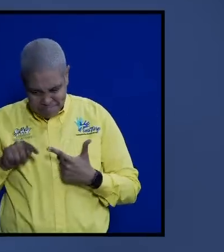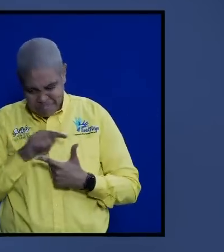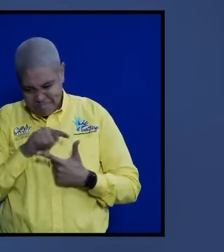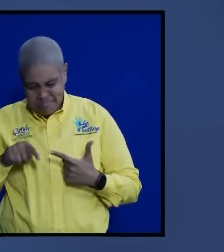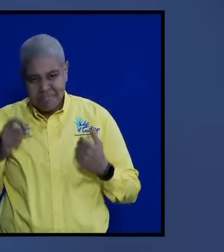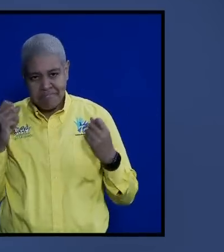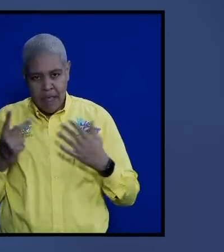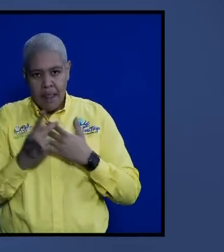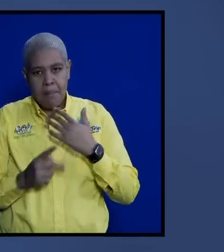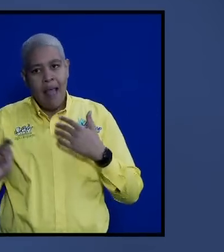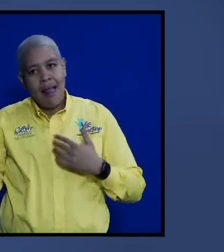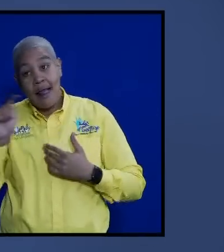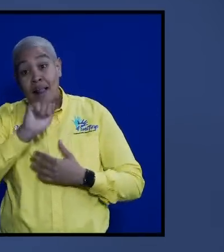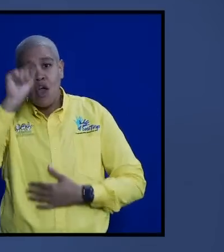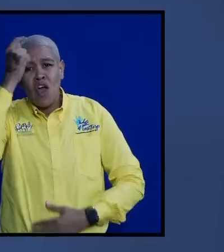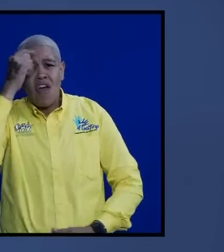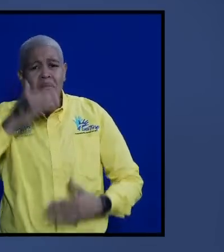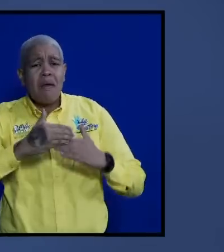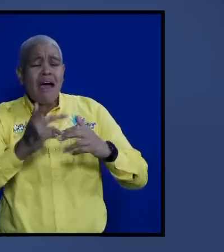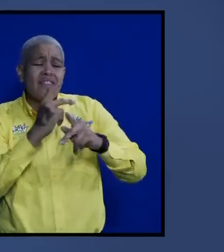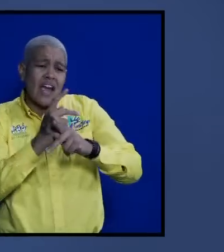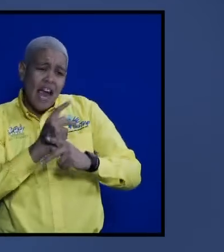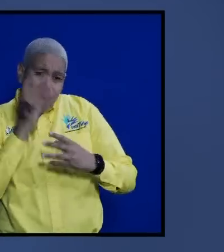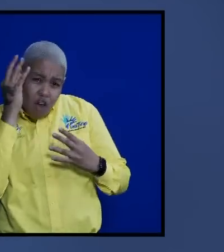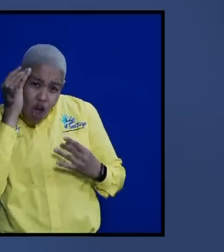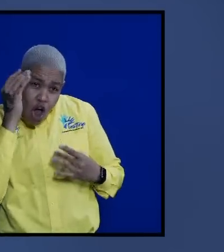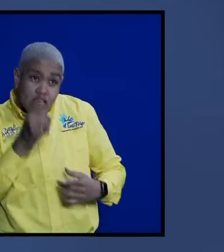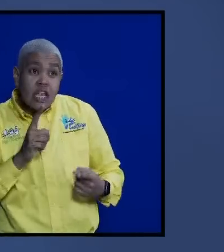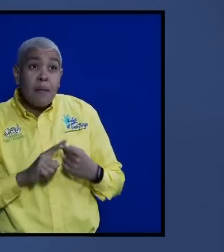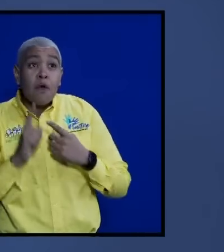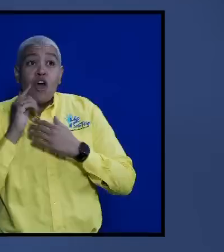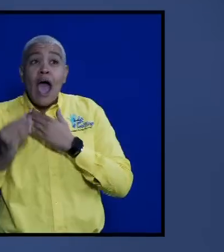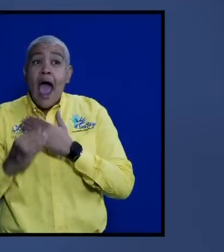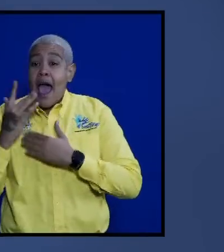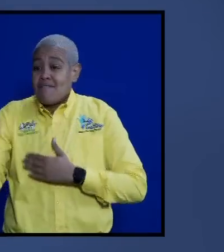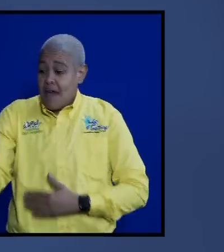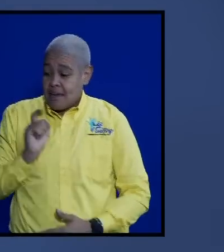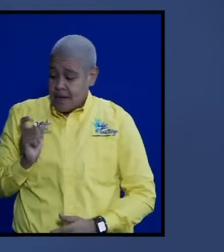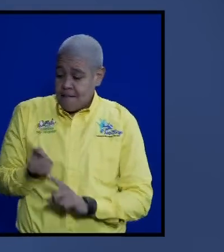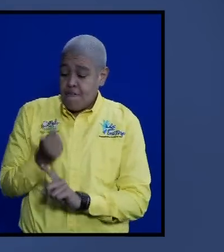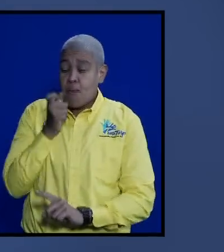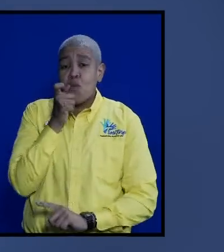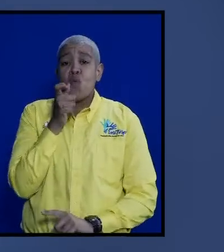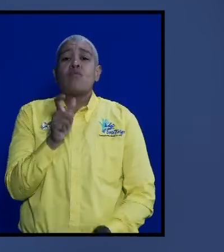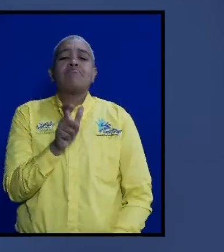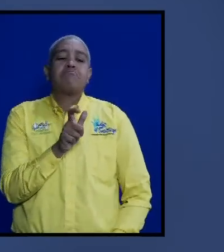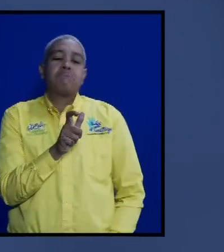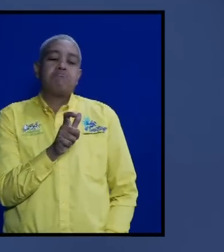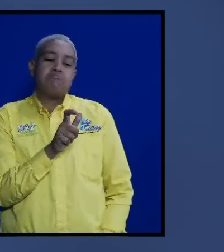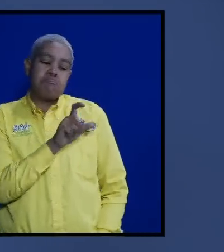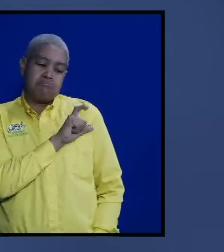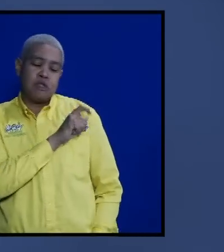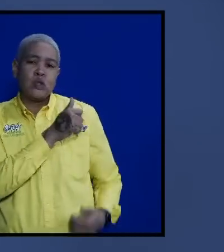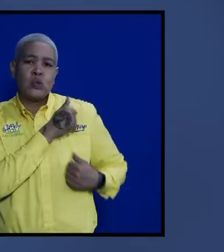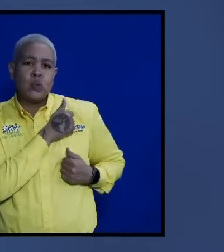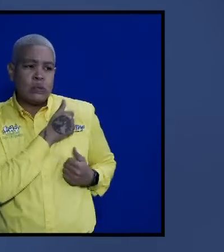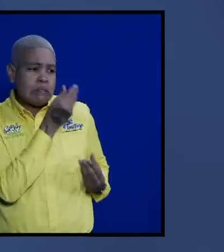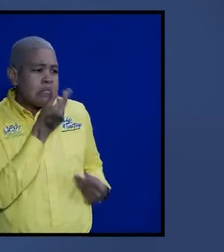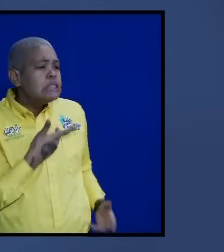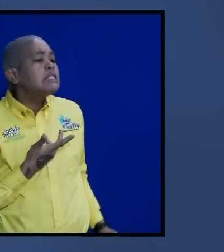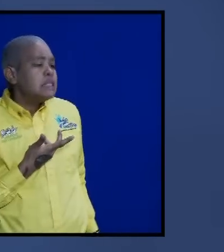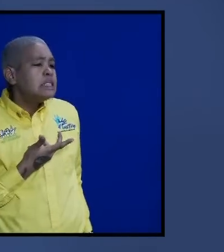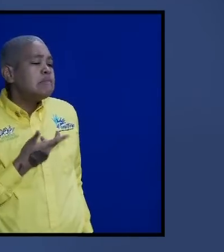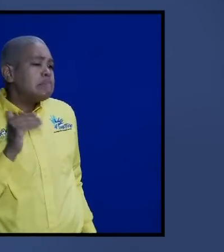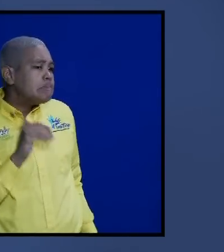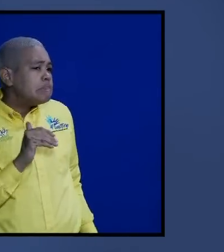after careful consideration and on the advice of the security chiefs, decided to